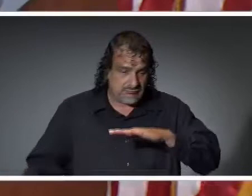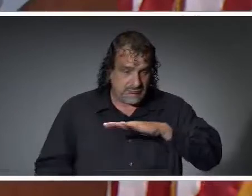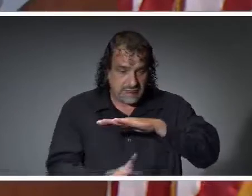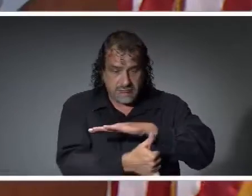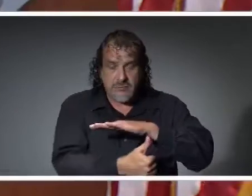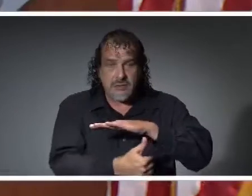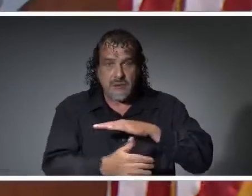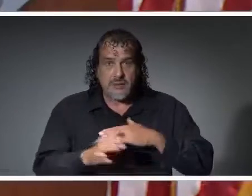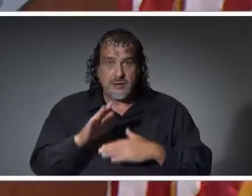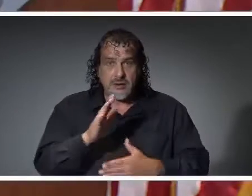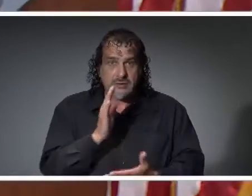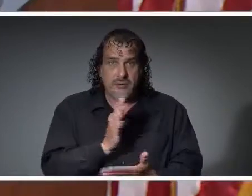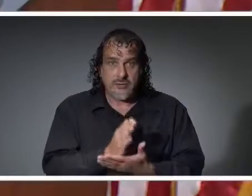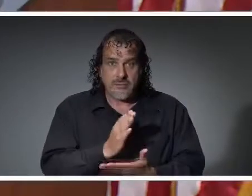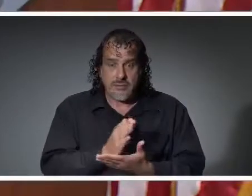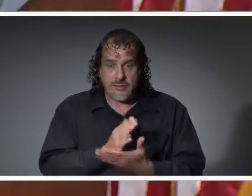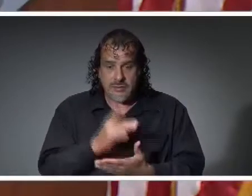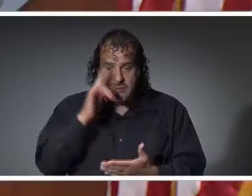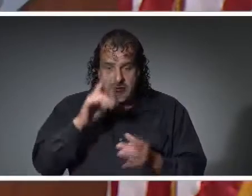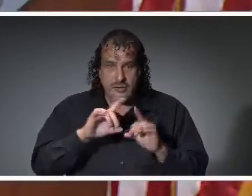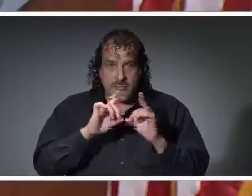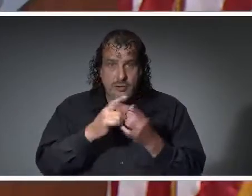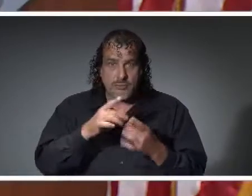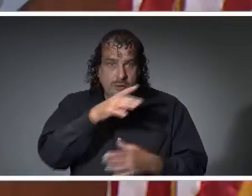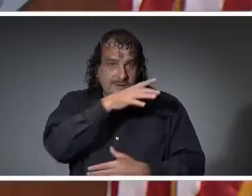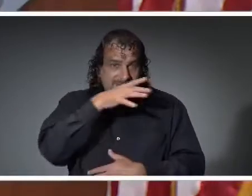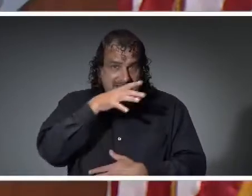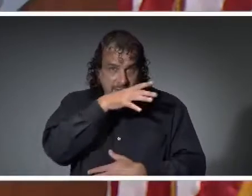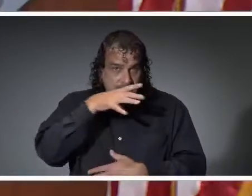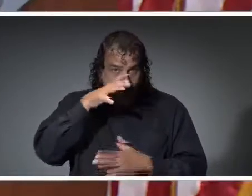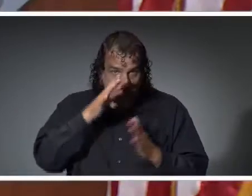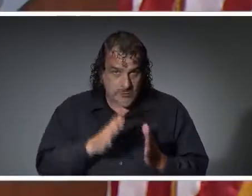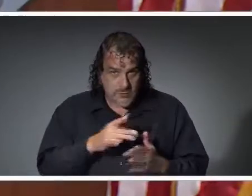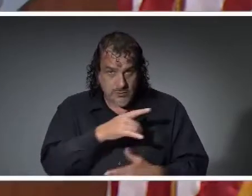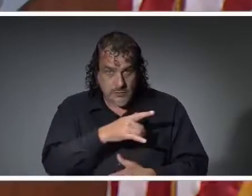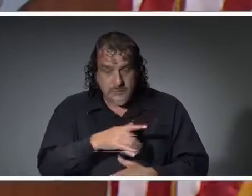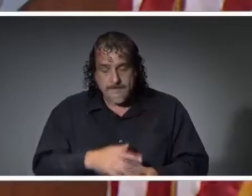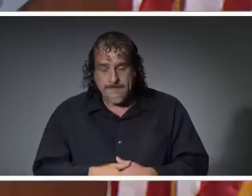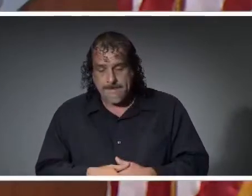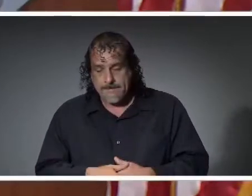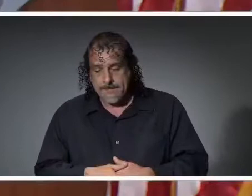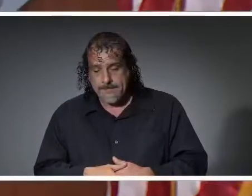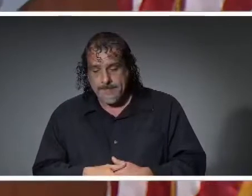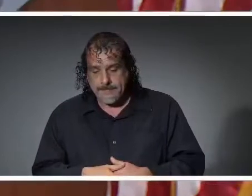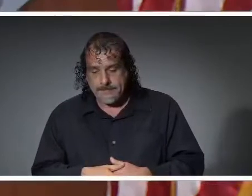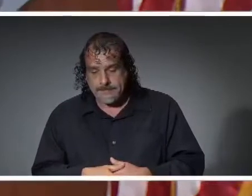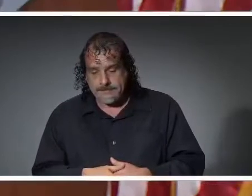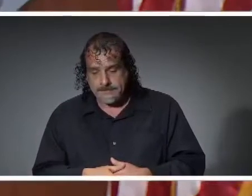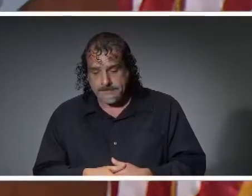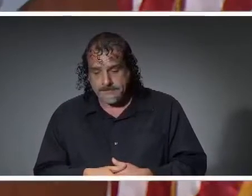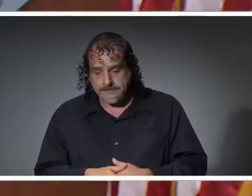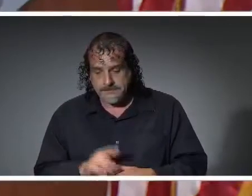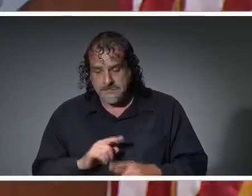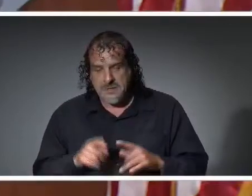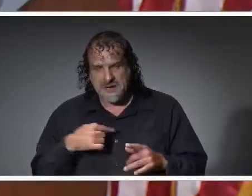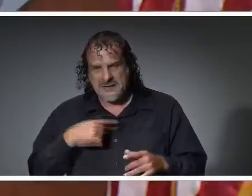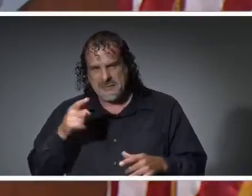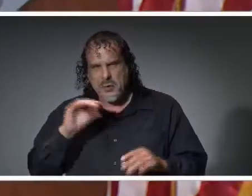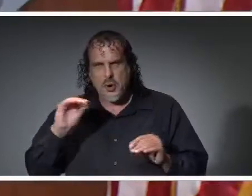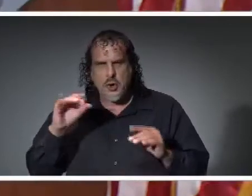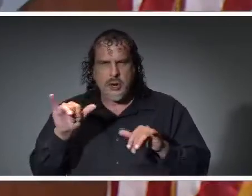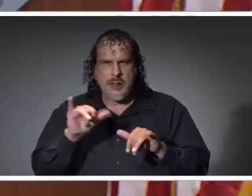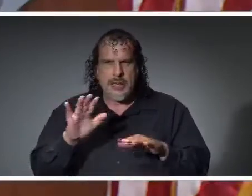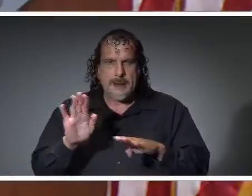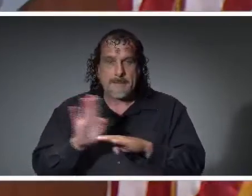the budget of the Department of Agriculture. But it is, I think it's more of a business operation